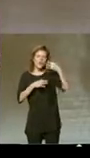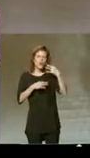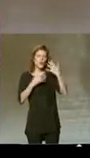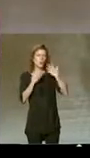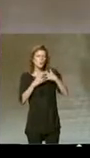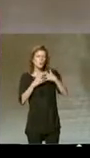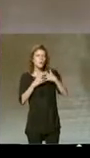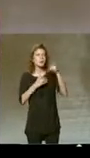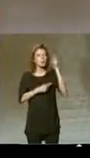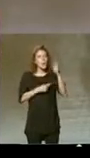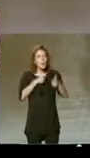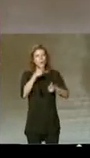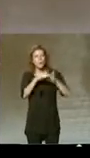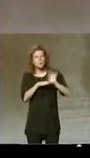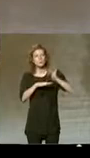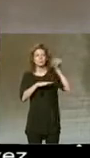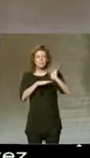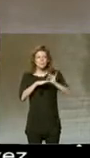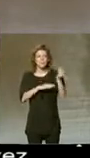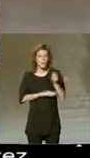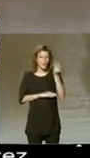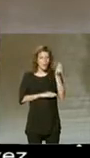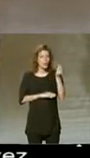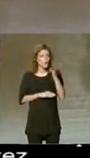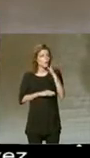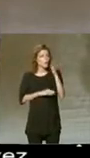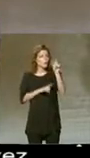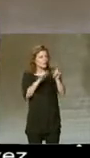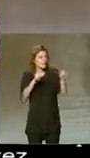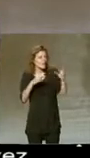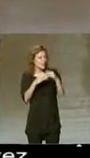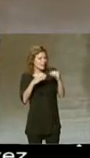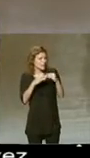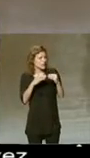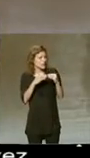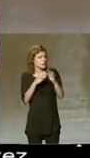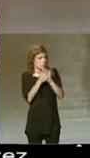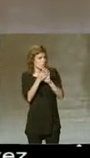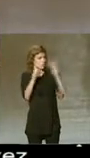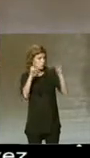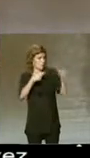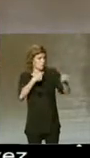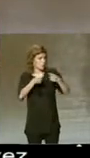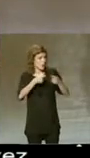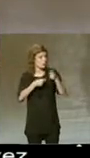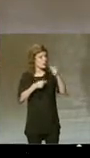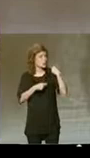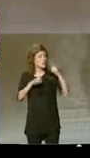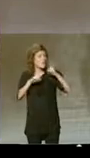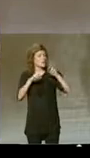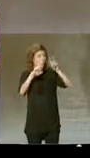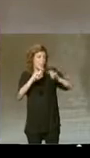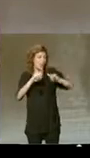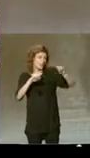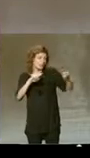The industry is increasingly more aware of the opinion of potential users,